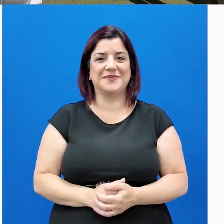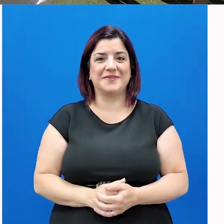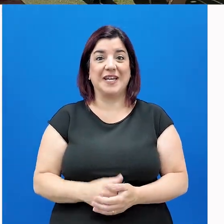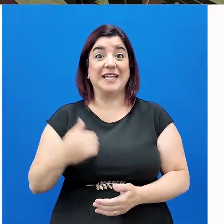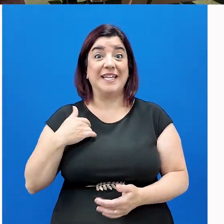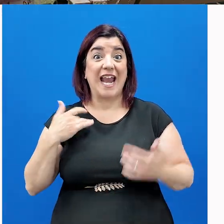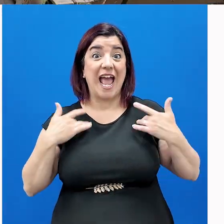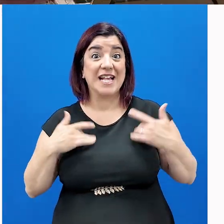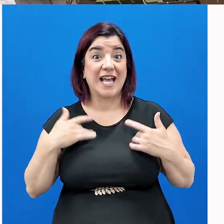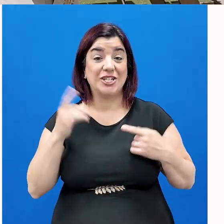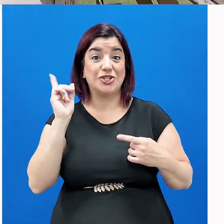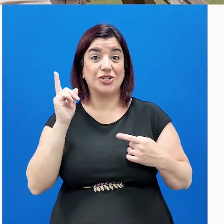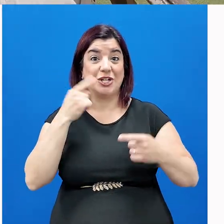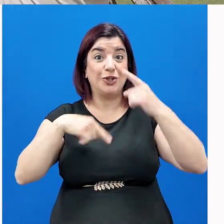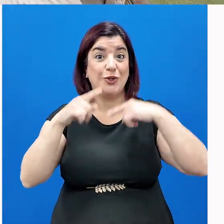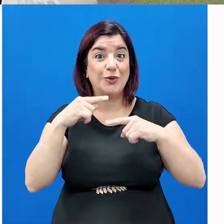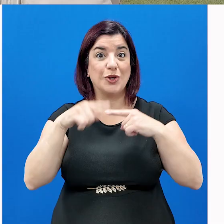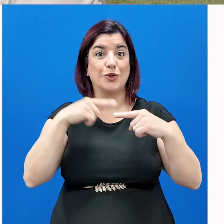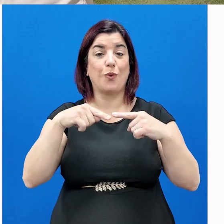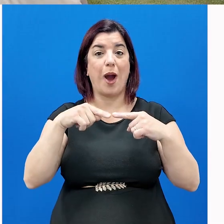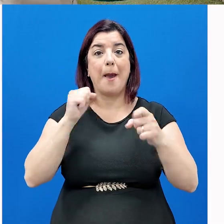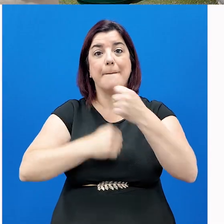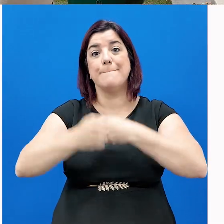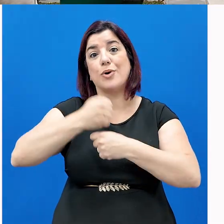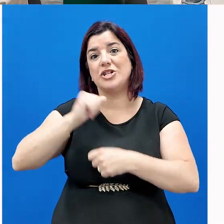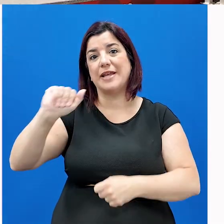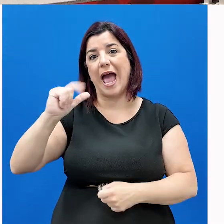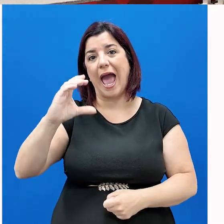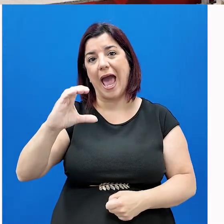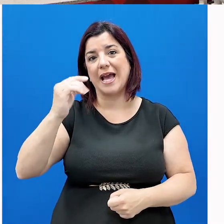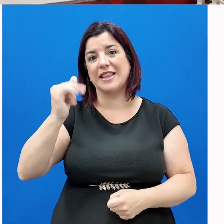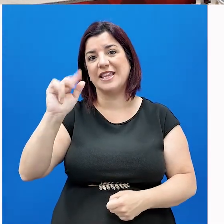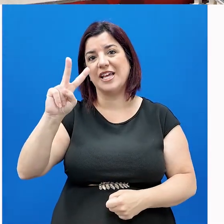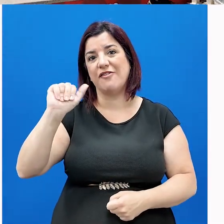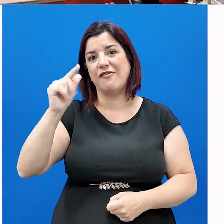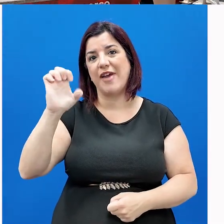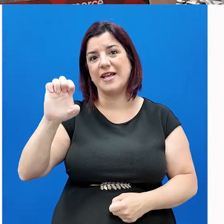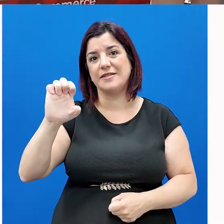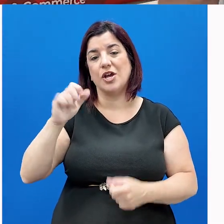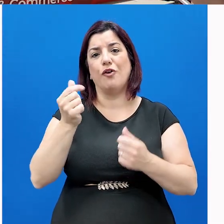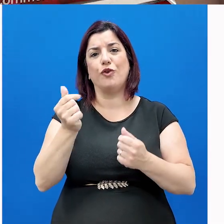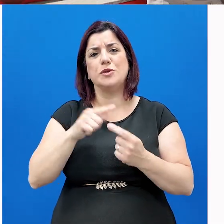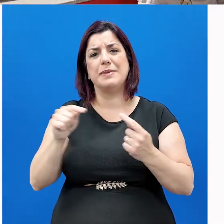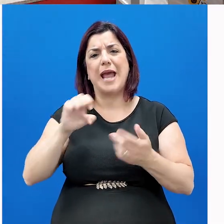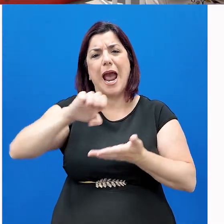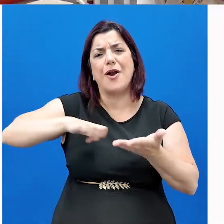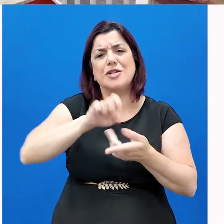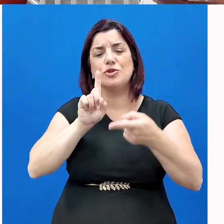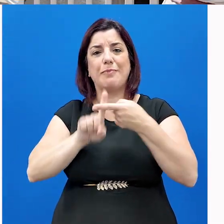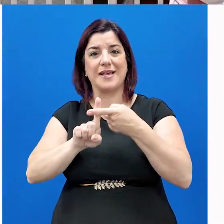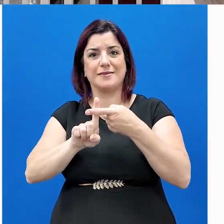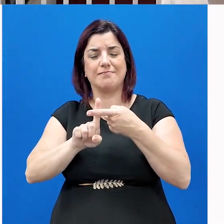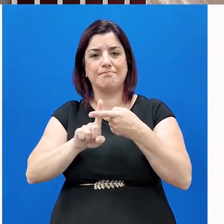collectibles. I've got an exciting update from the Activate project, a project co-funded by the European funds